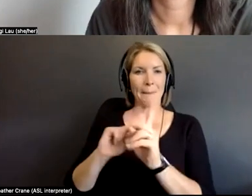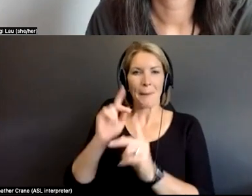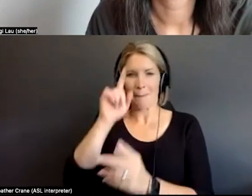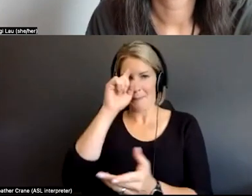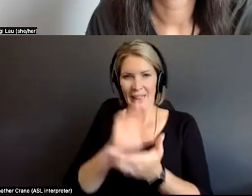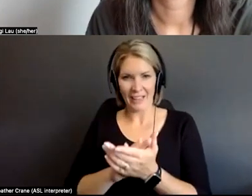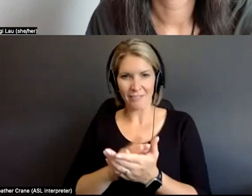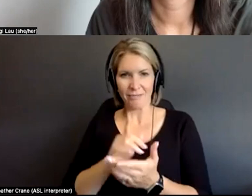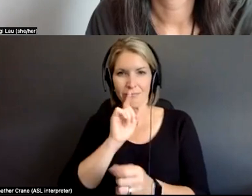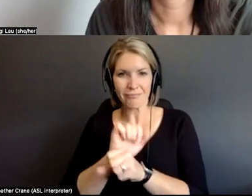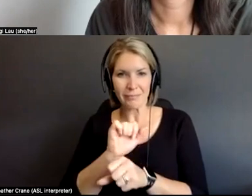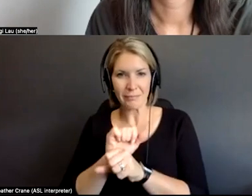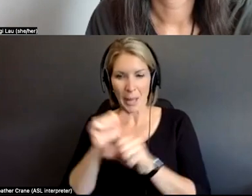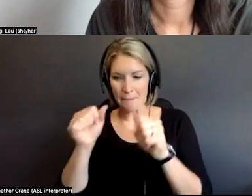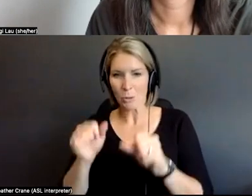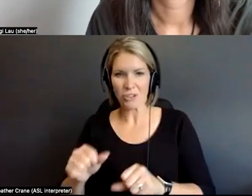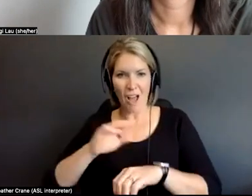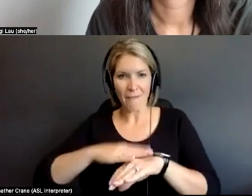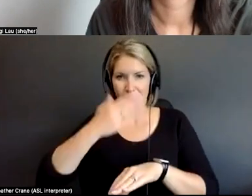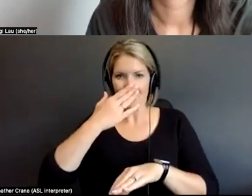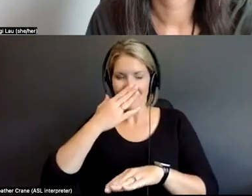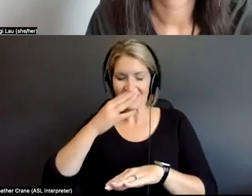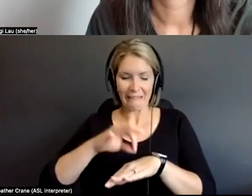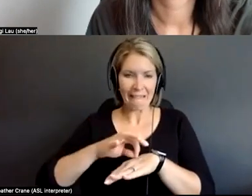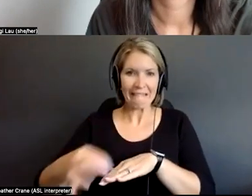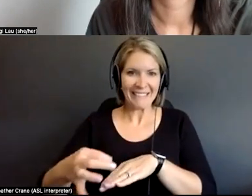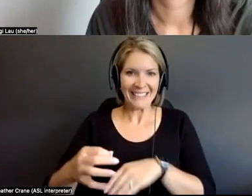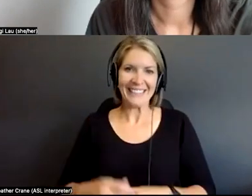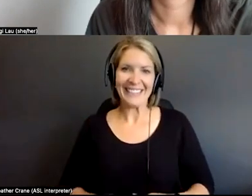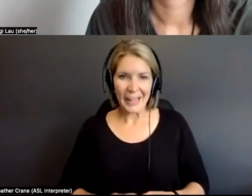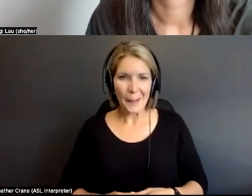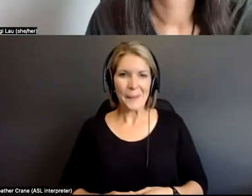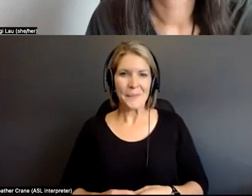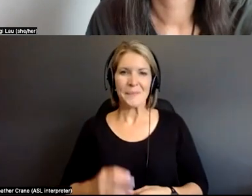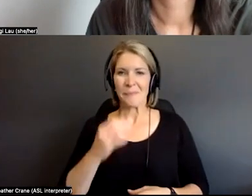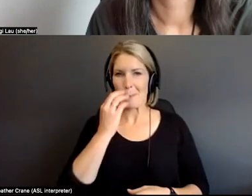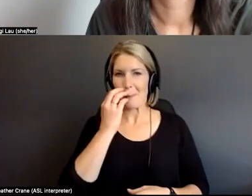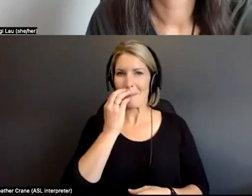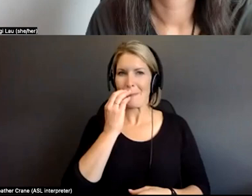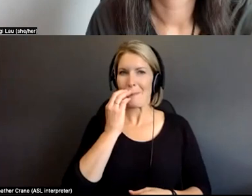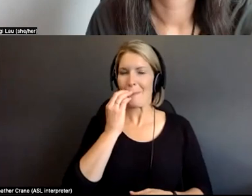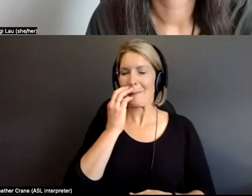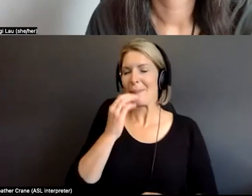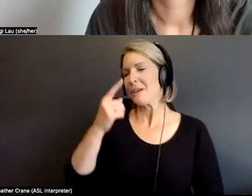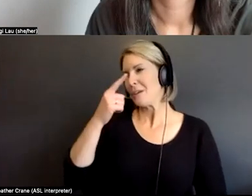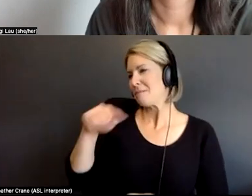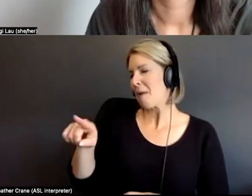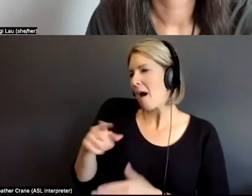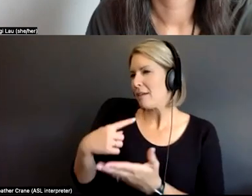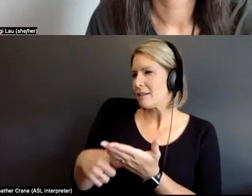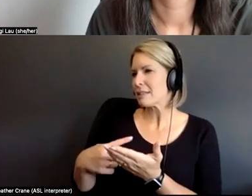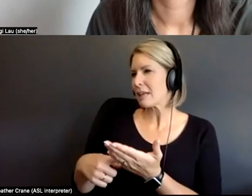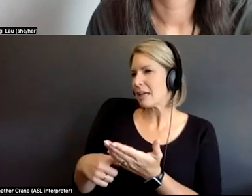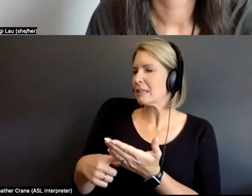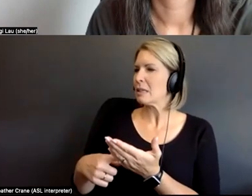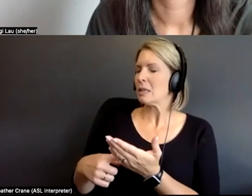sure. Can we talk about what may be one of the most tenuous aspects of design and